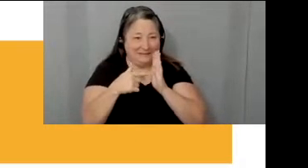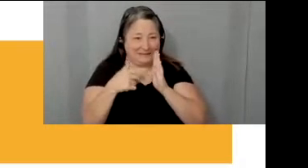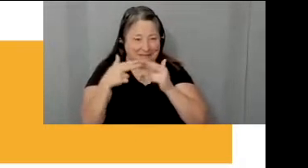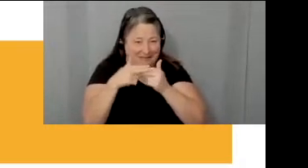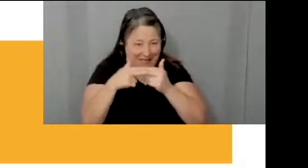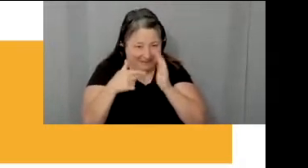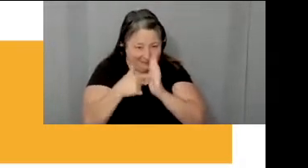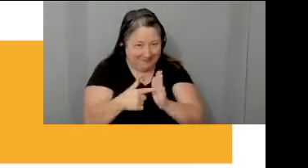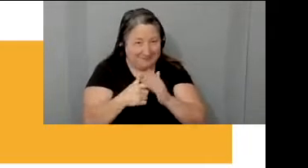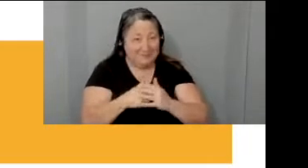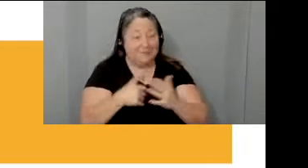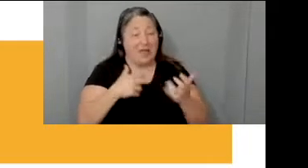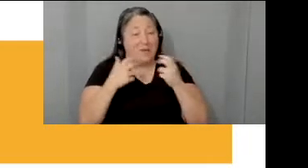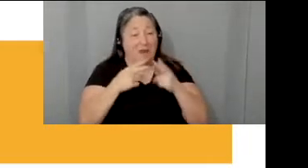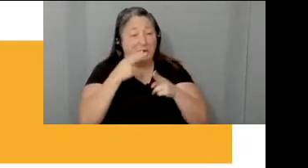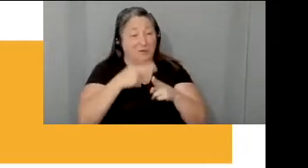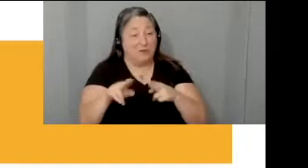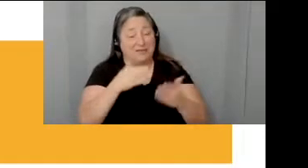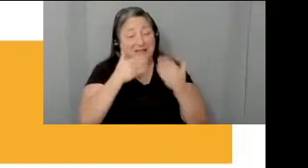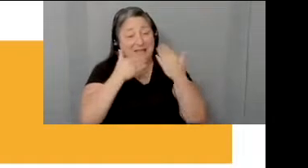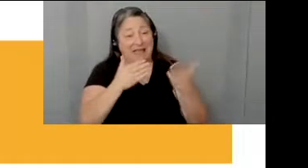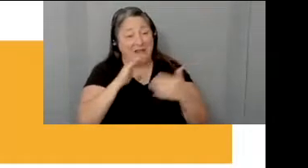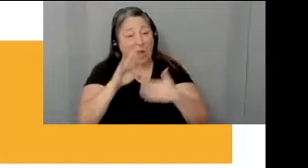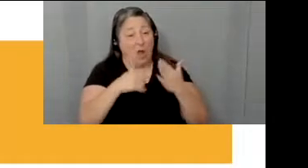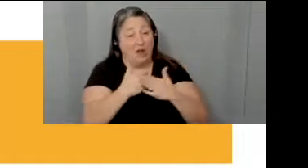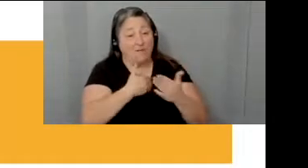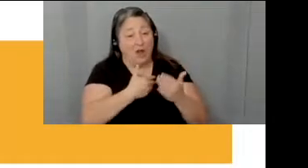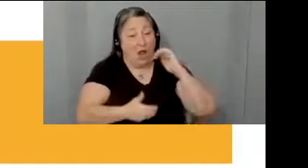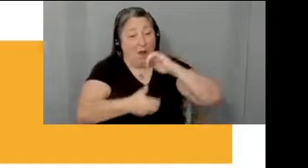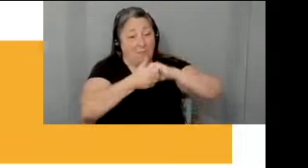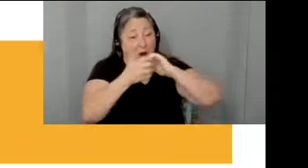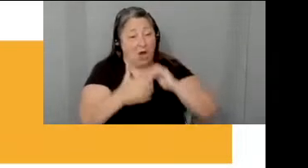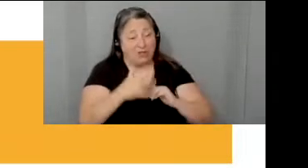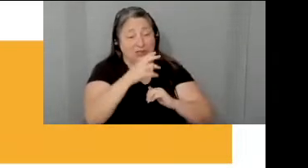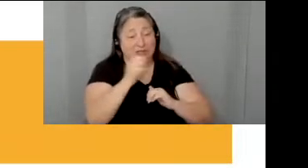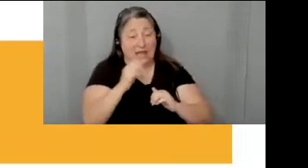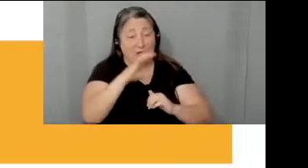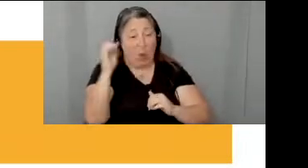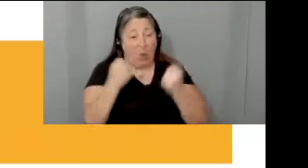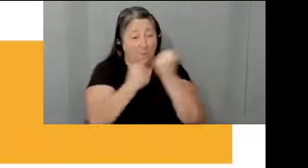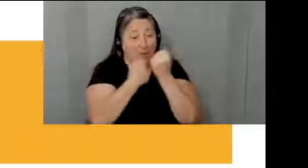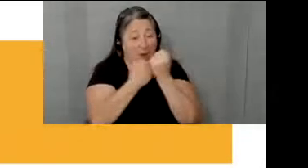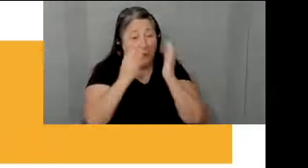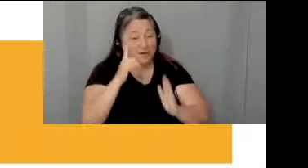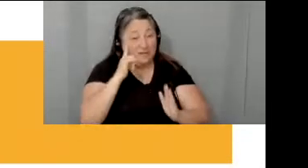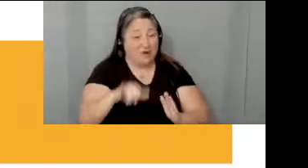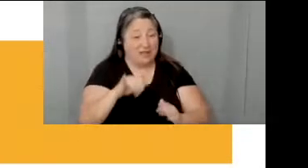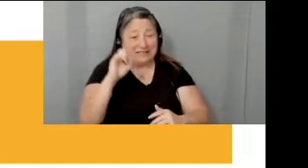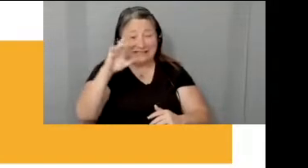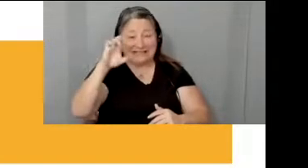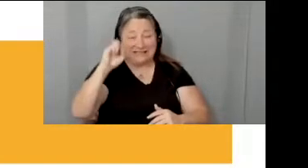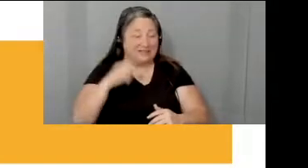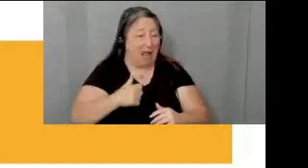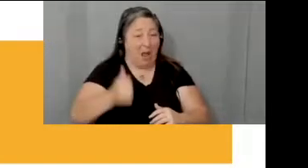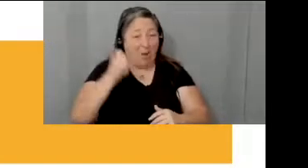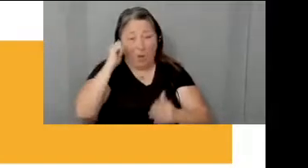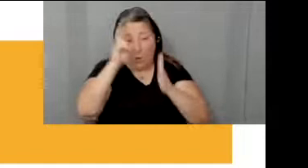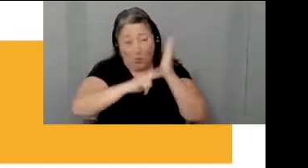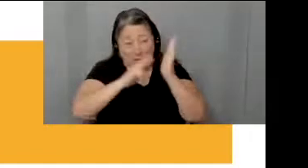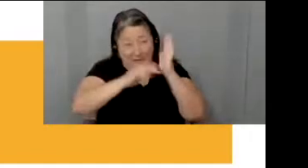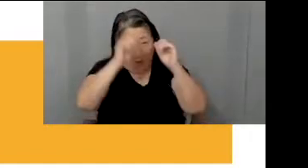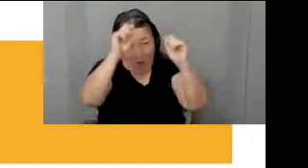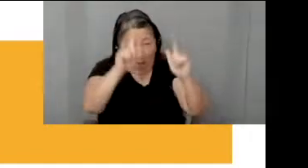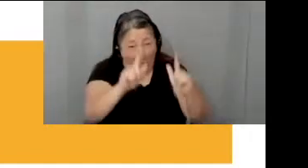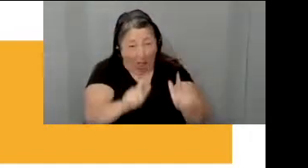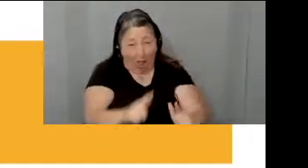I want to briefly thank our partners and co-promoters for this series. I will not read them all because that would